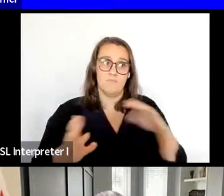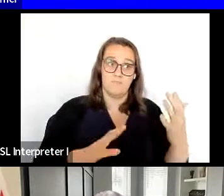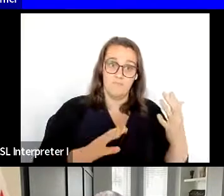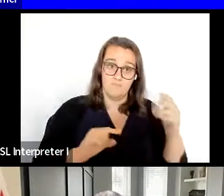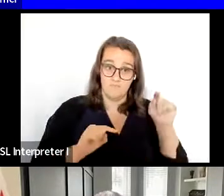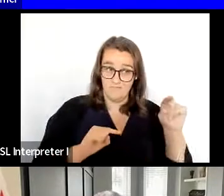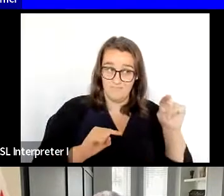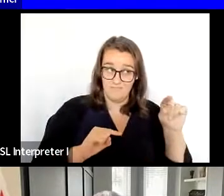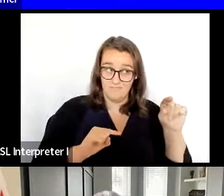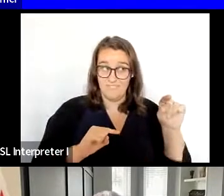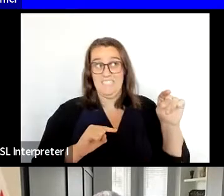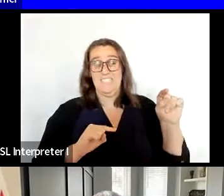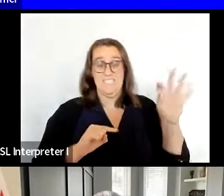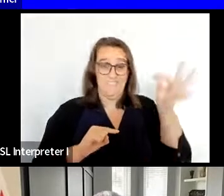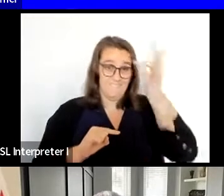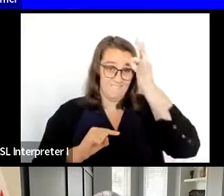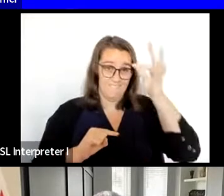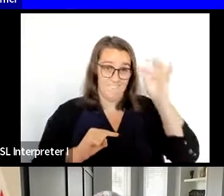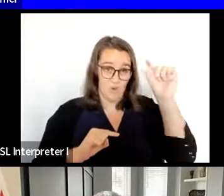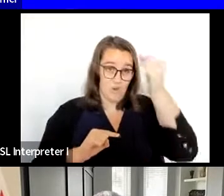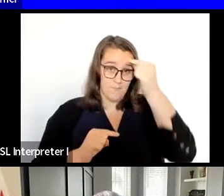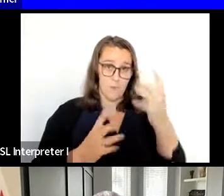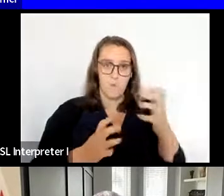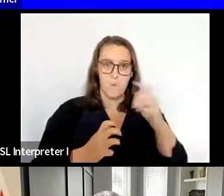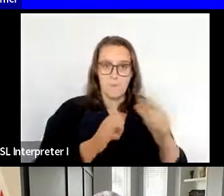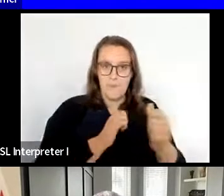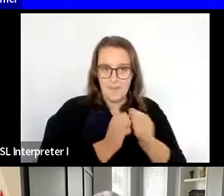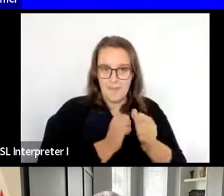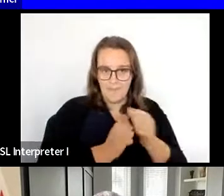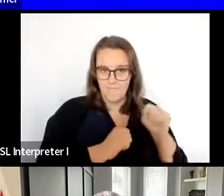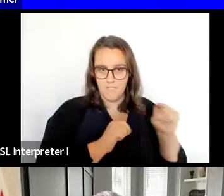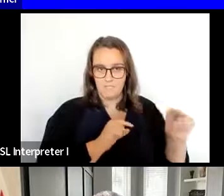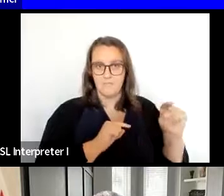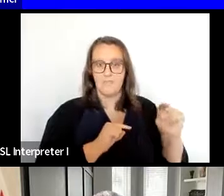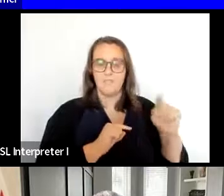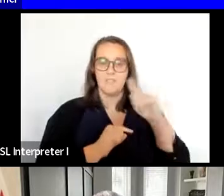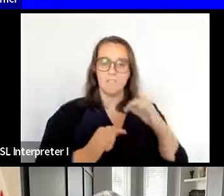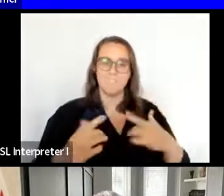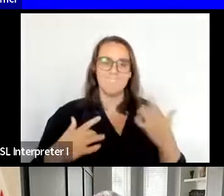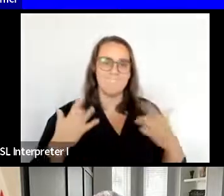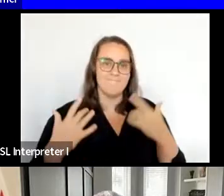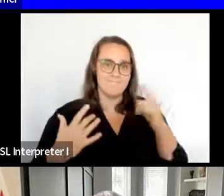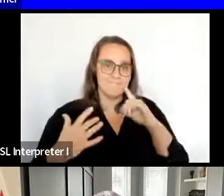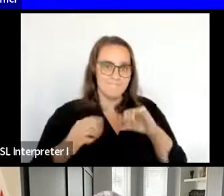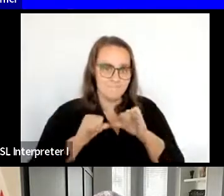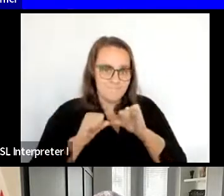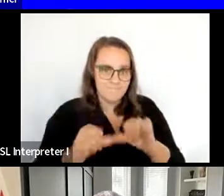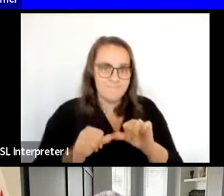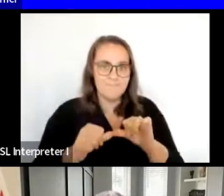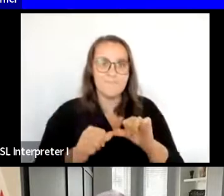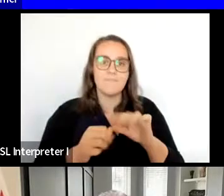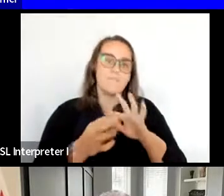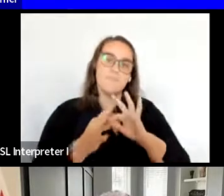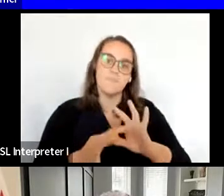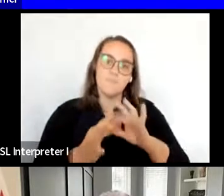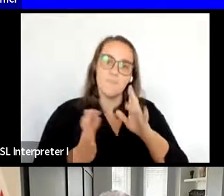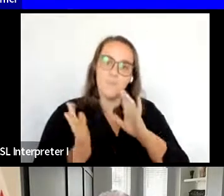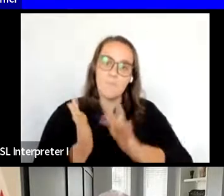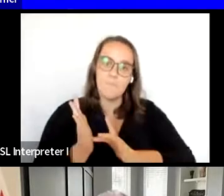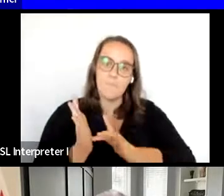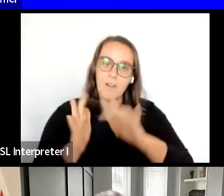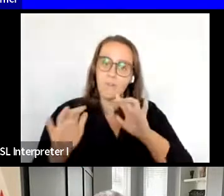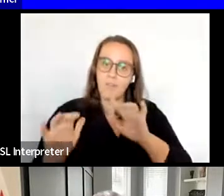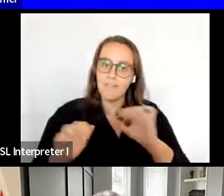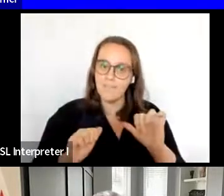is the federal government. And so I'm really excited that we're moving forward with this, particularly on the medical leave portion